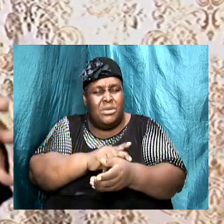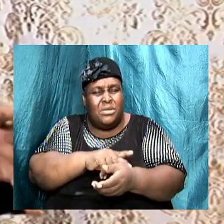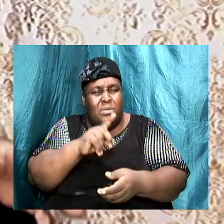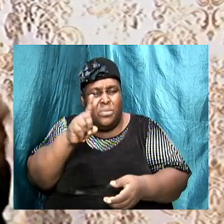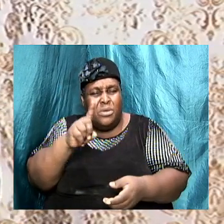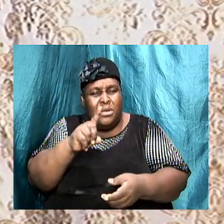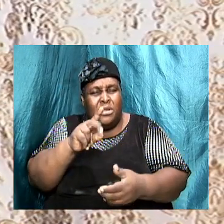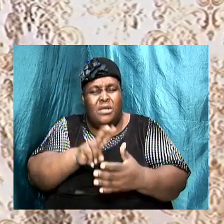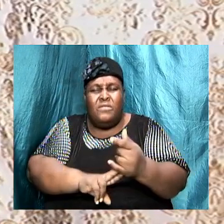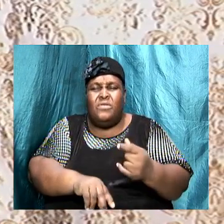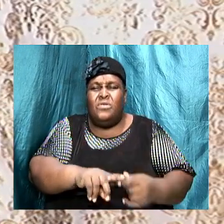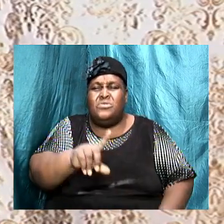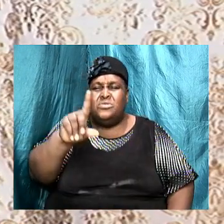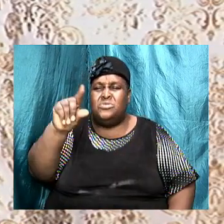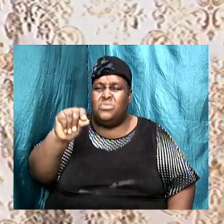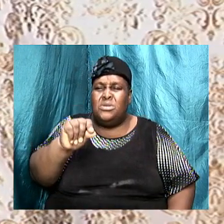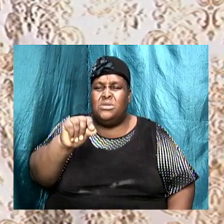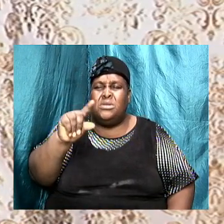verses 20 and